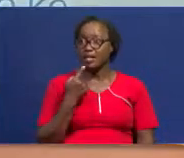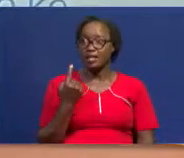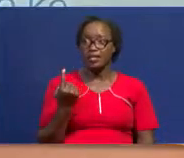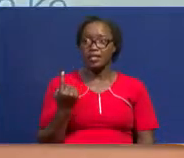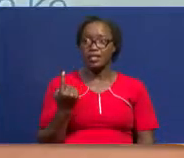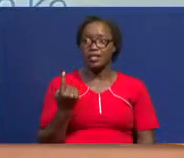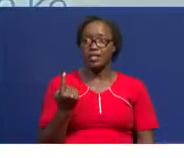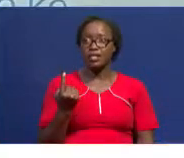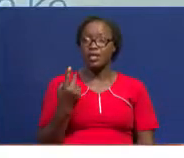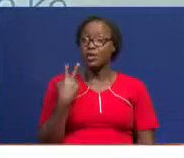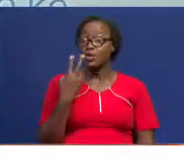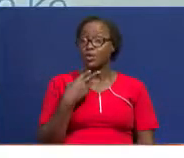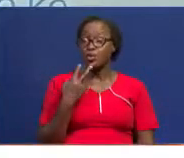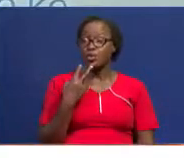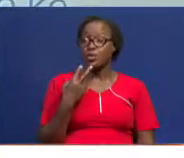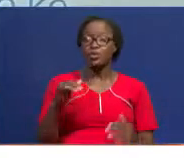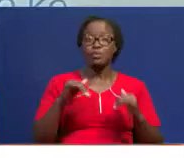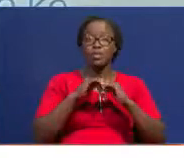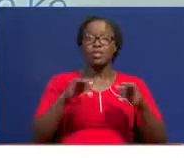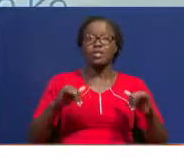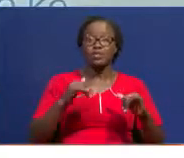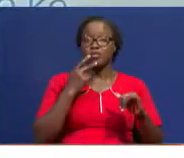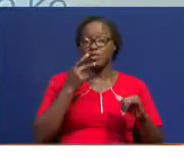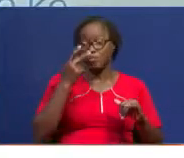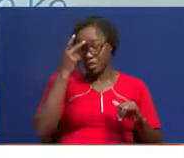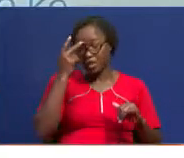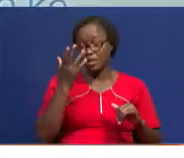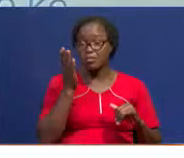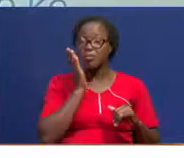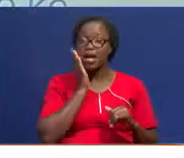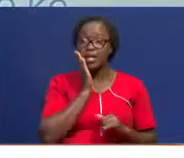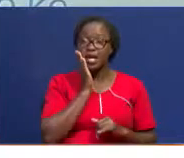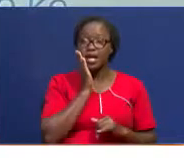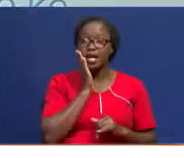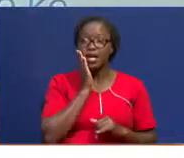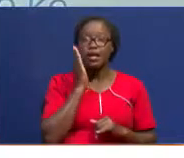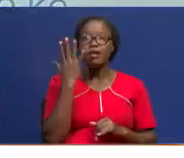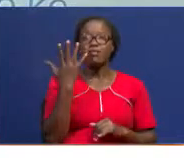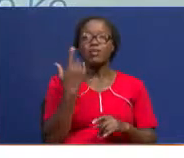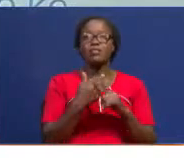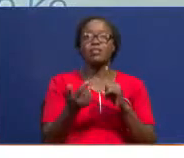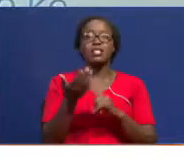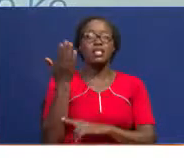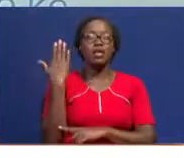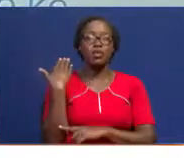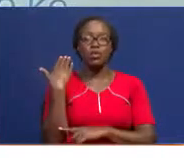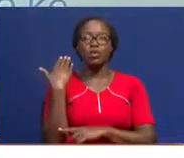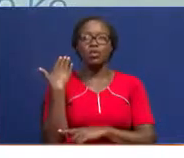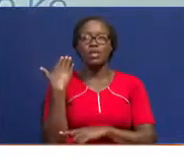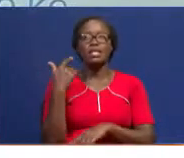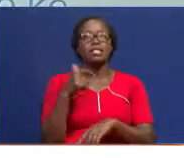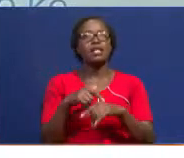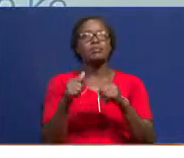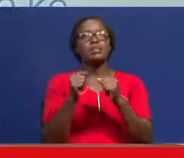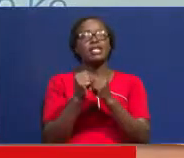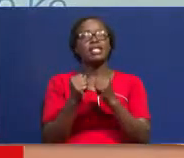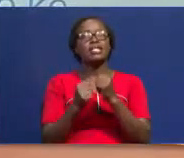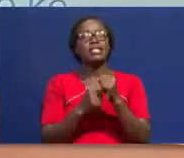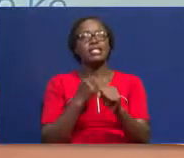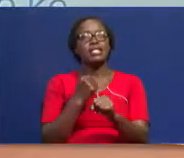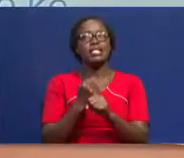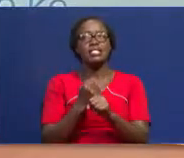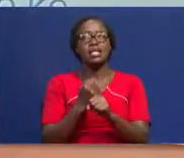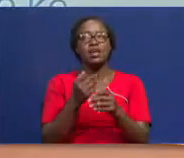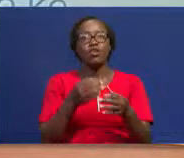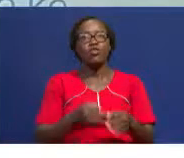Chepleske, who had been separated from her teenage mother 5 years ago when she was just 10 years old, officials